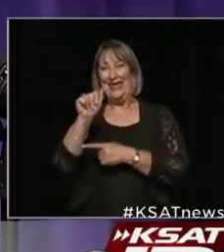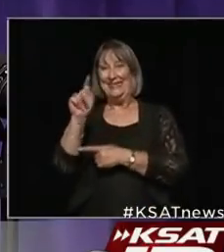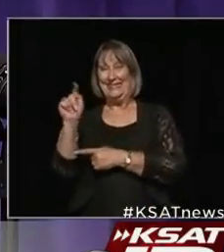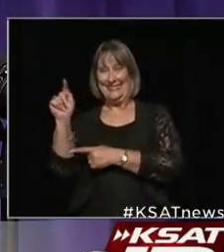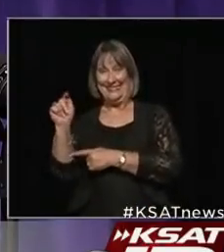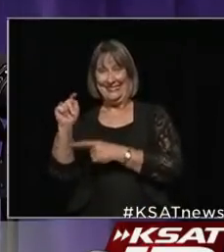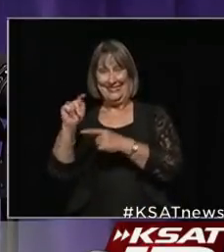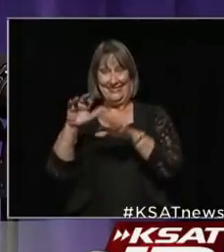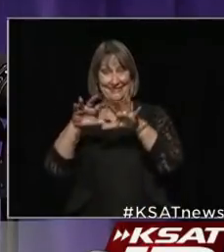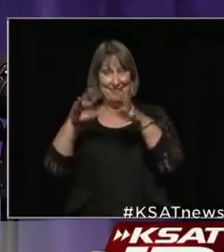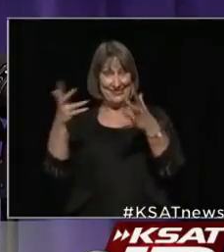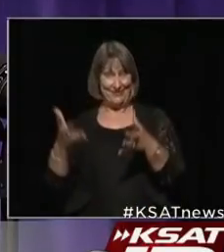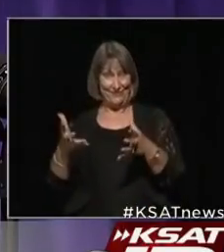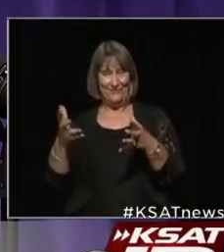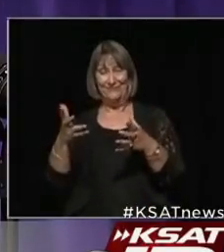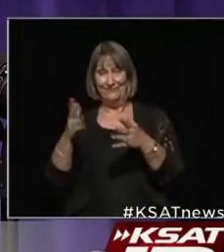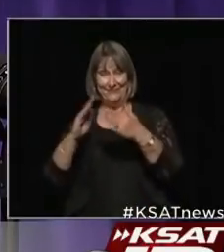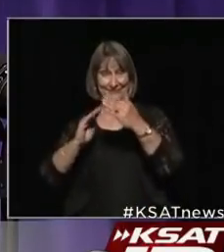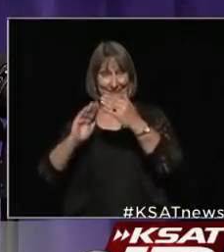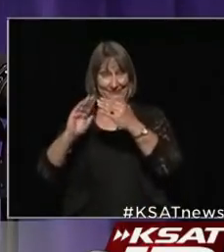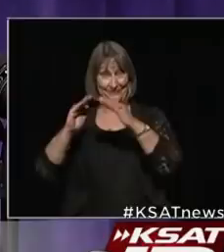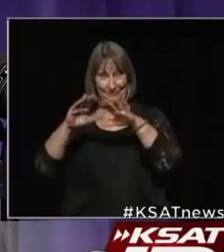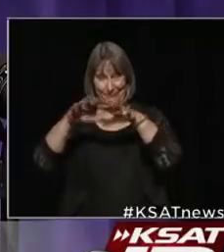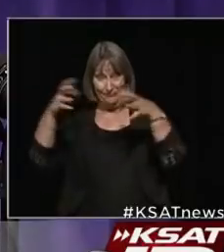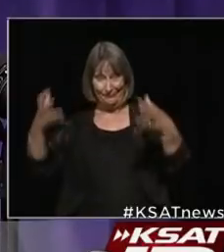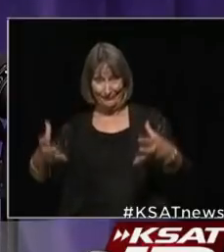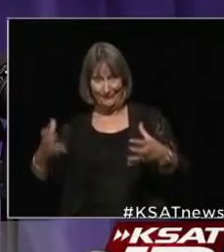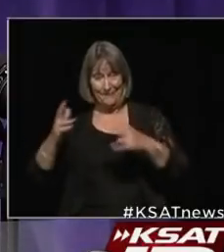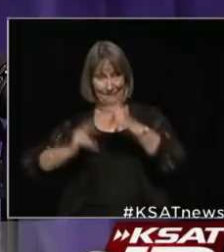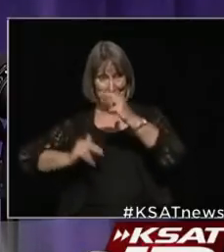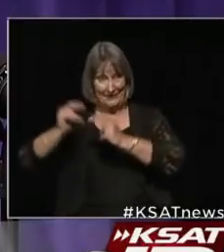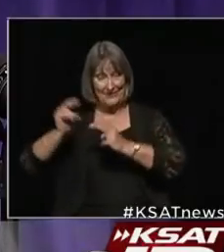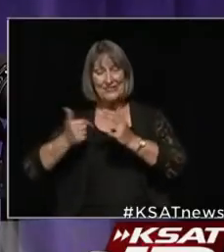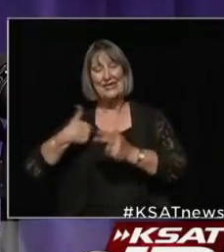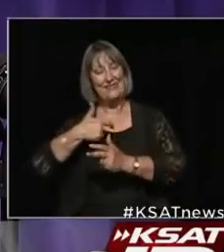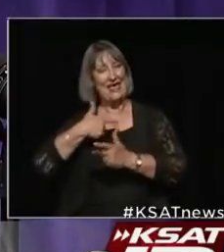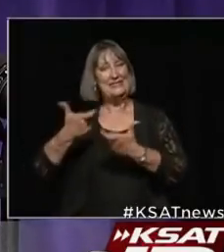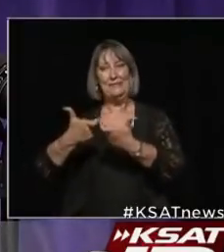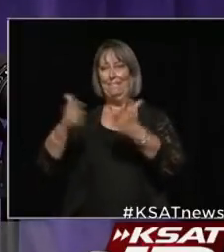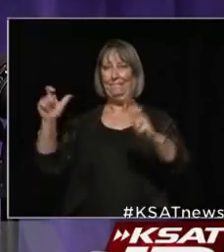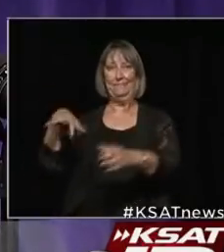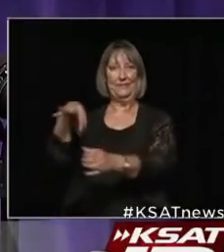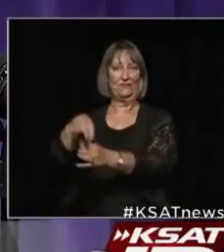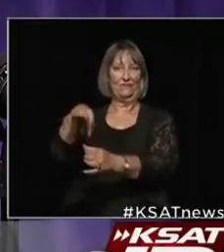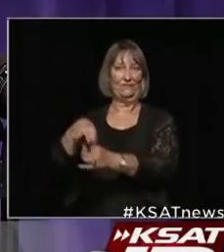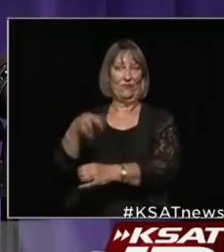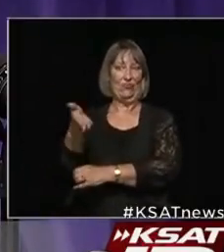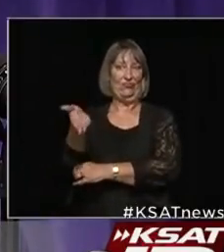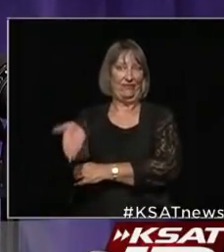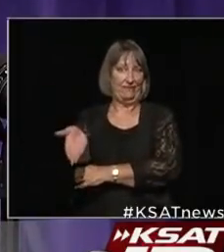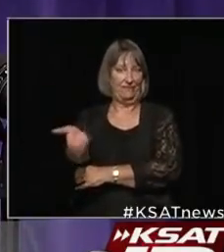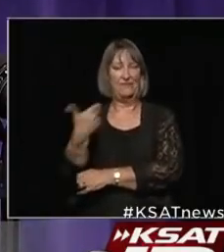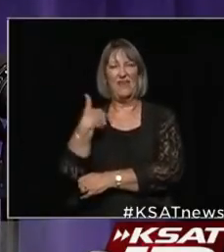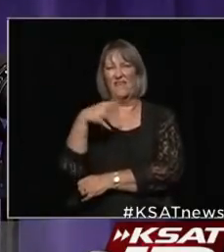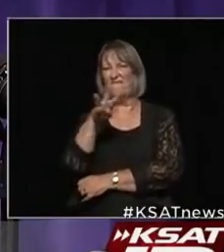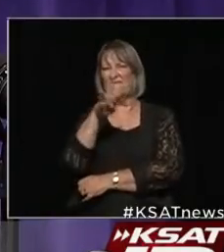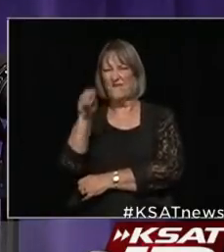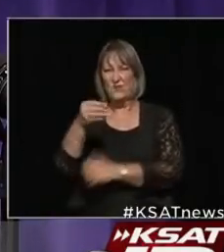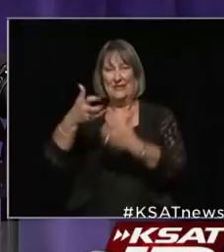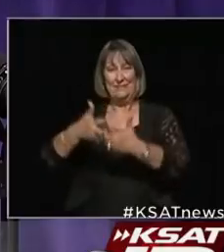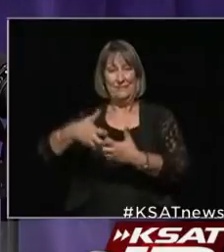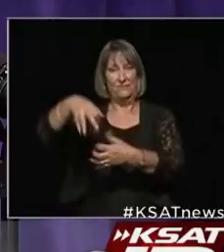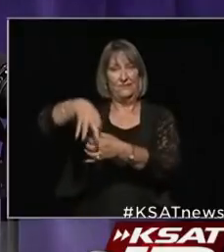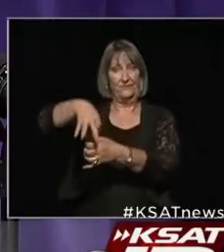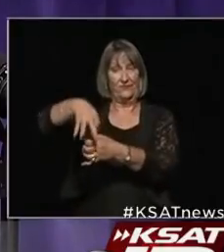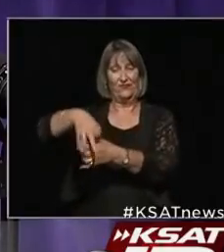the 13th. Of course, AT&T is one of our mega sites. They've got about 40 voting machines in that site.